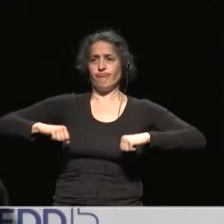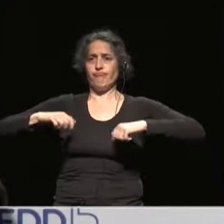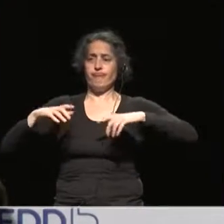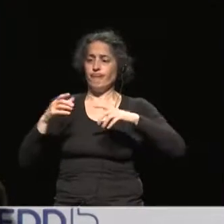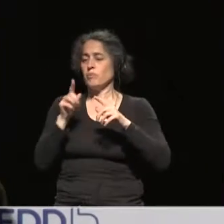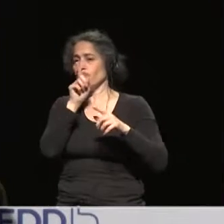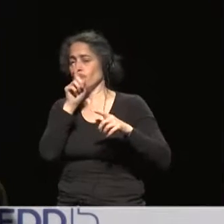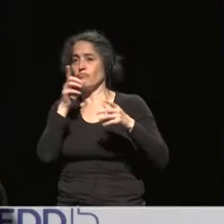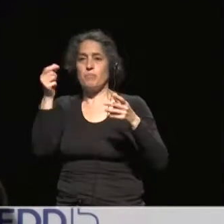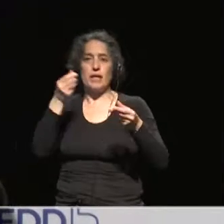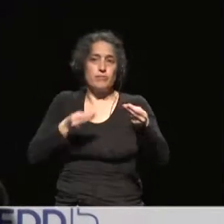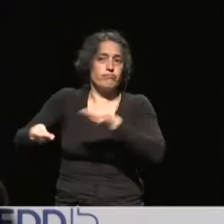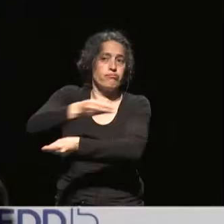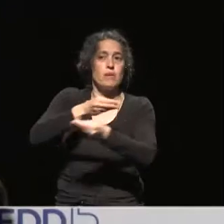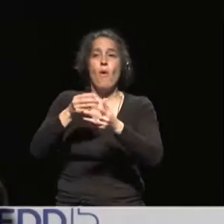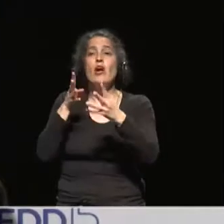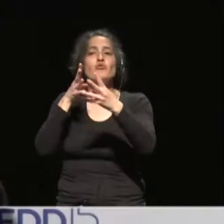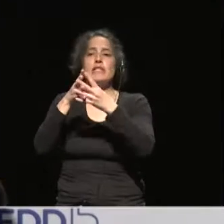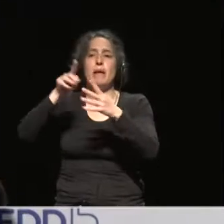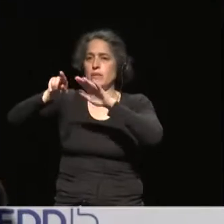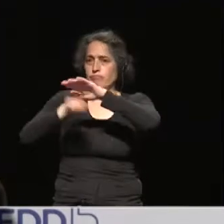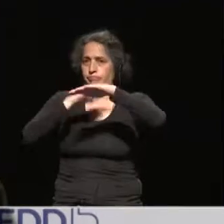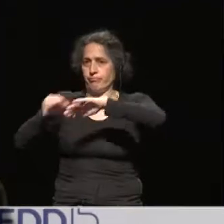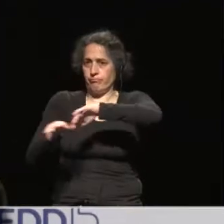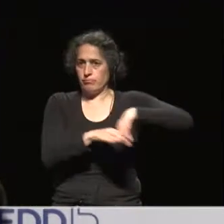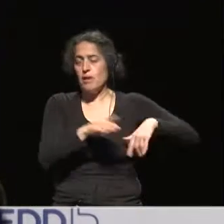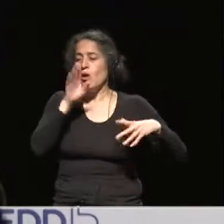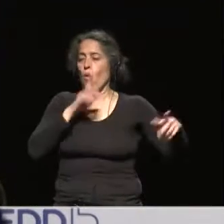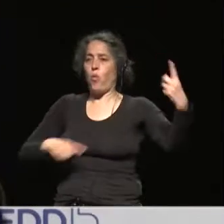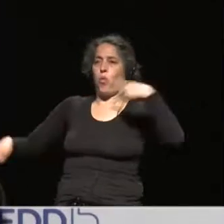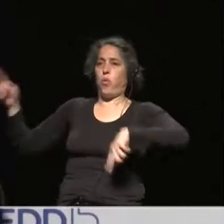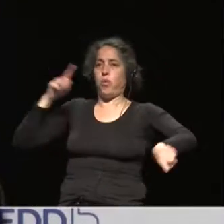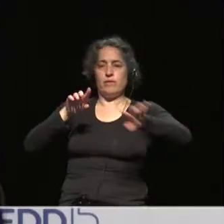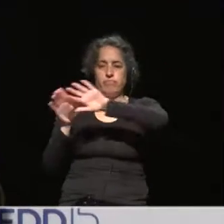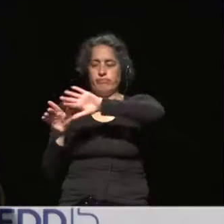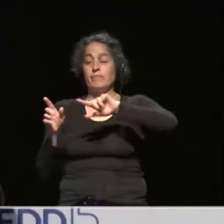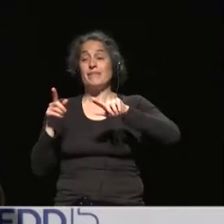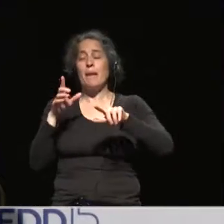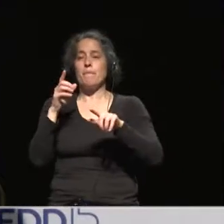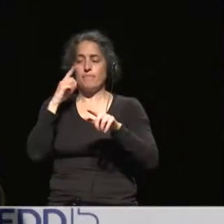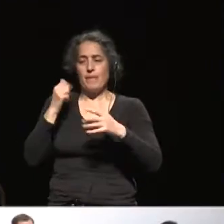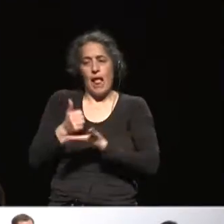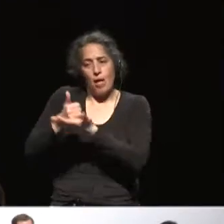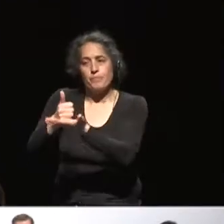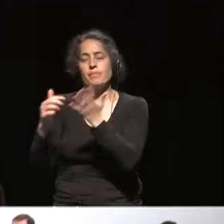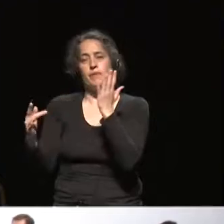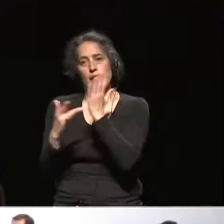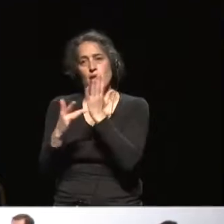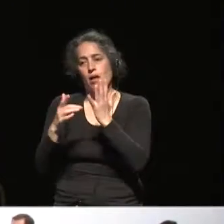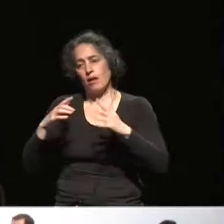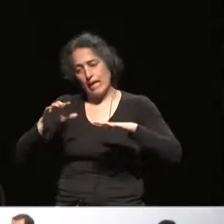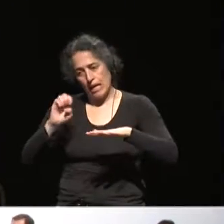hoc and without transparency. So that's the fact. We have to, I think, to keep that very, very strictly in mind.